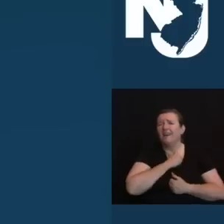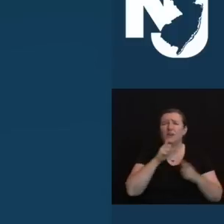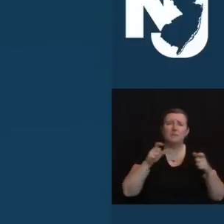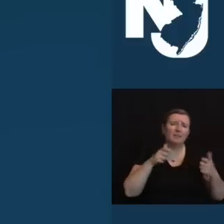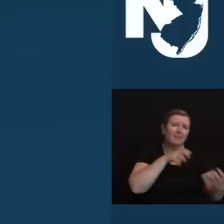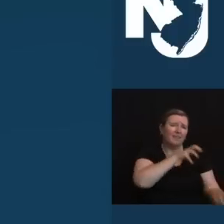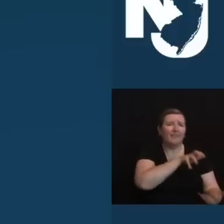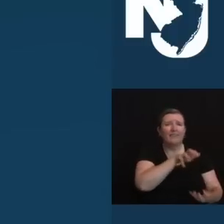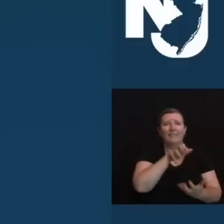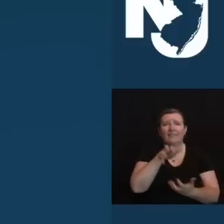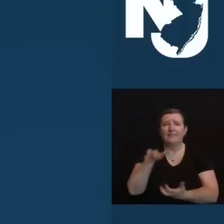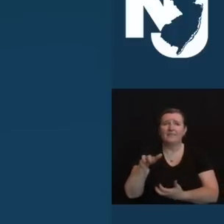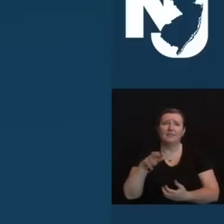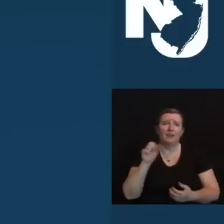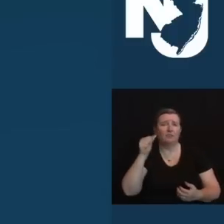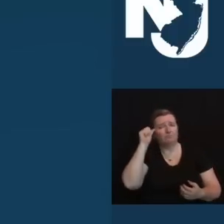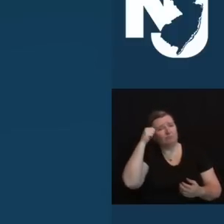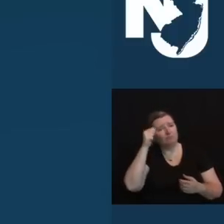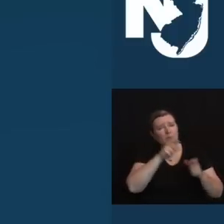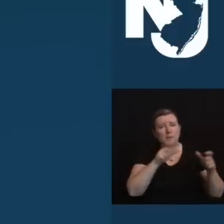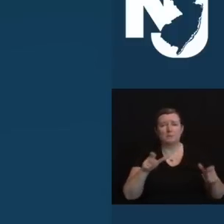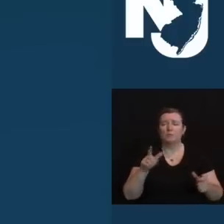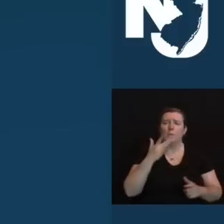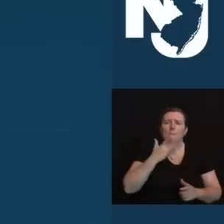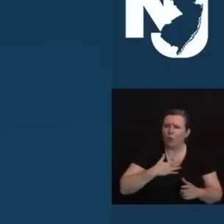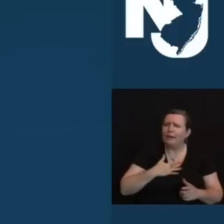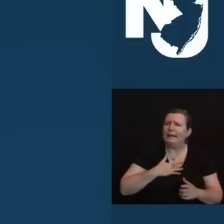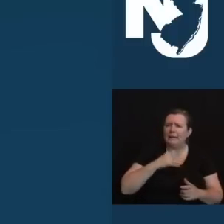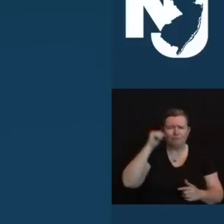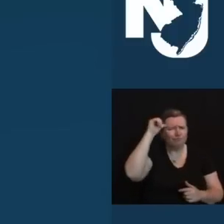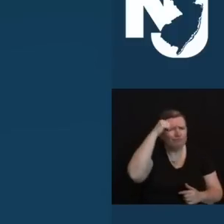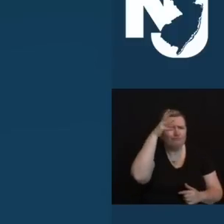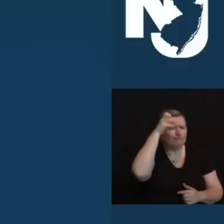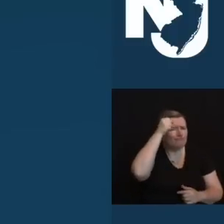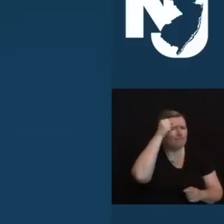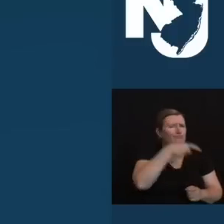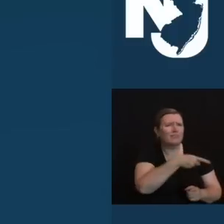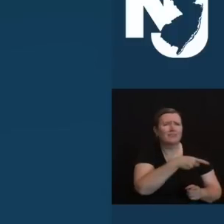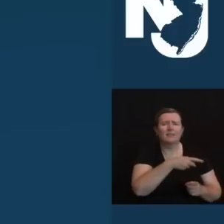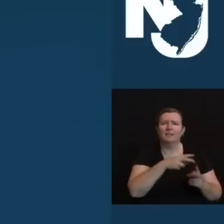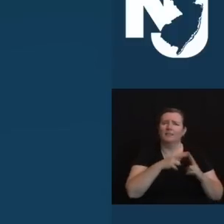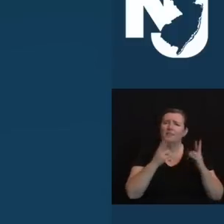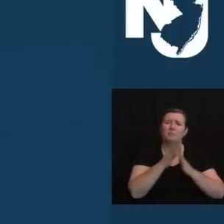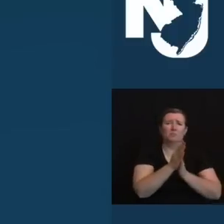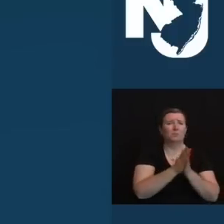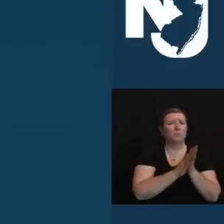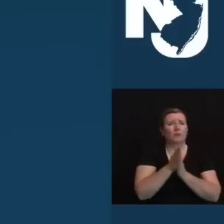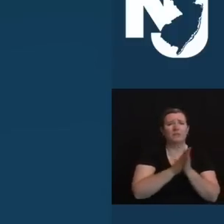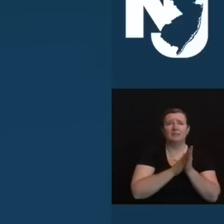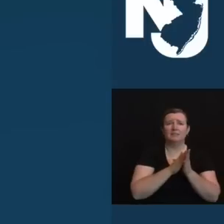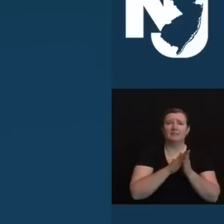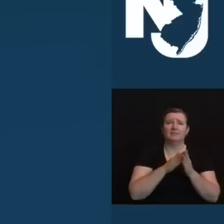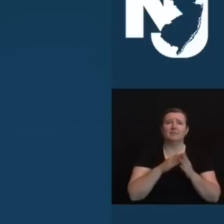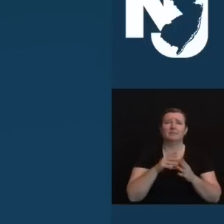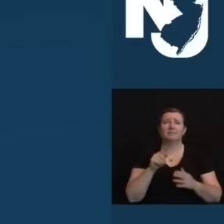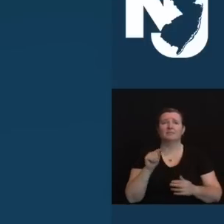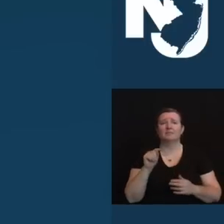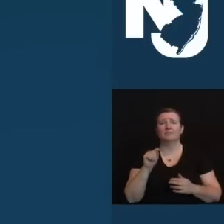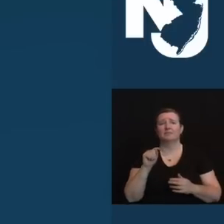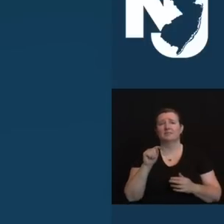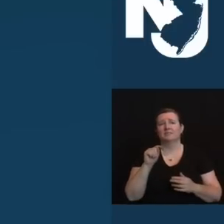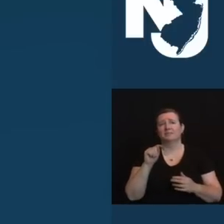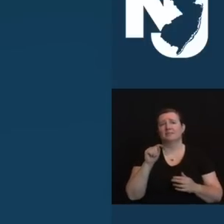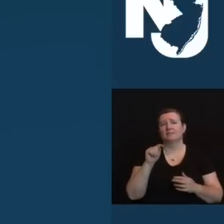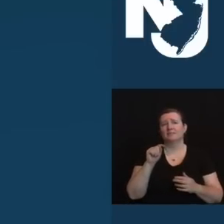everyone's birthdays and anniversaries. She was also a dedicated and active member of Trinity Lutheran Church in